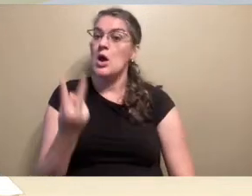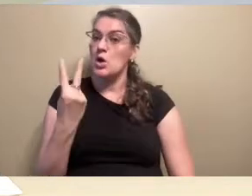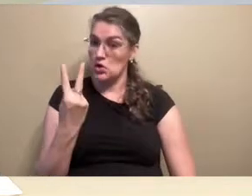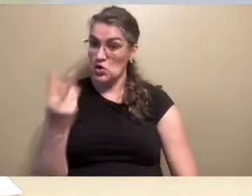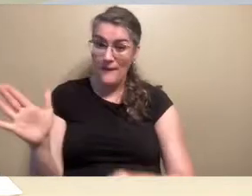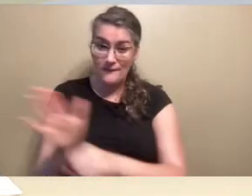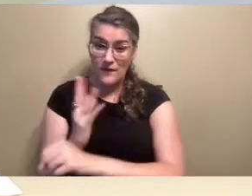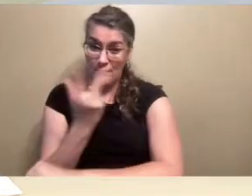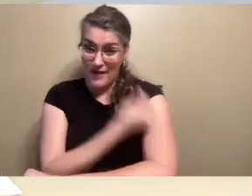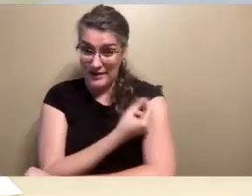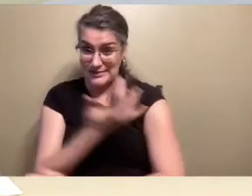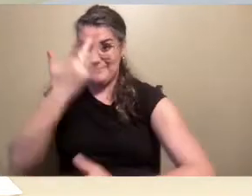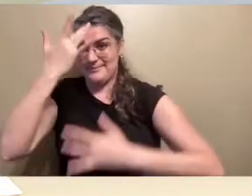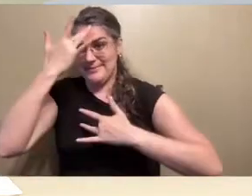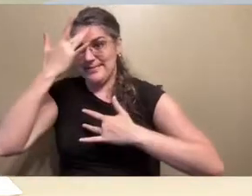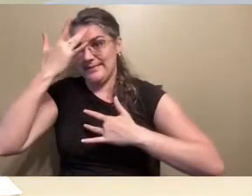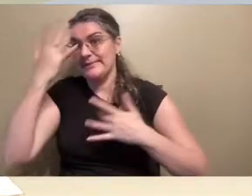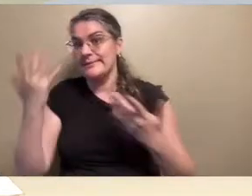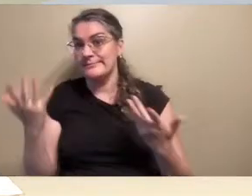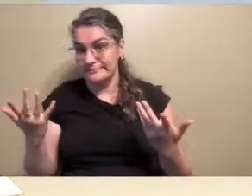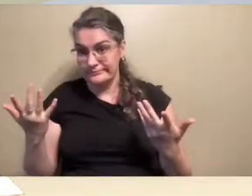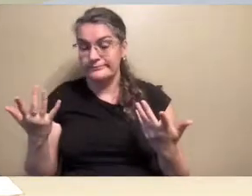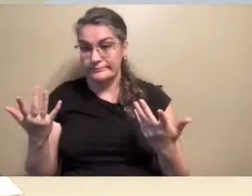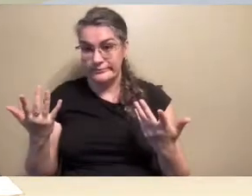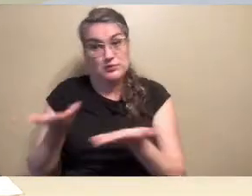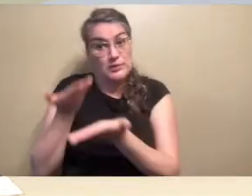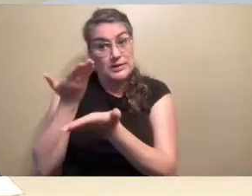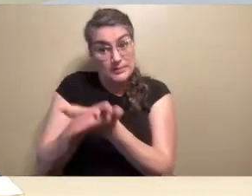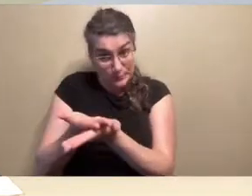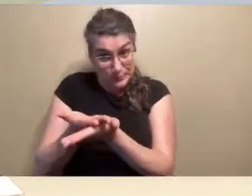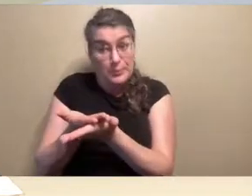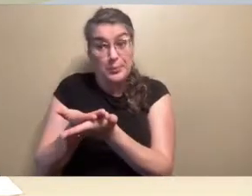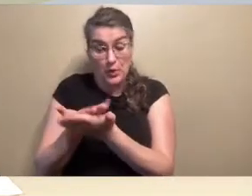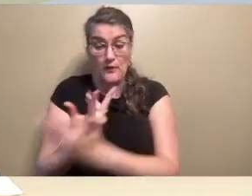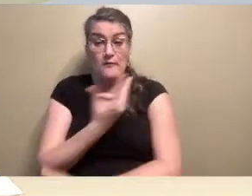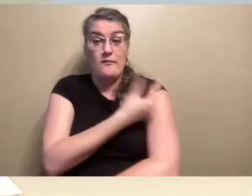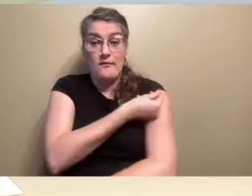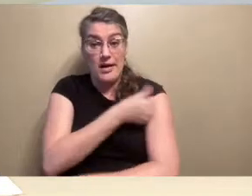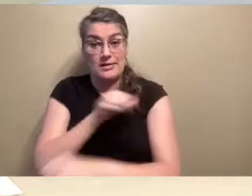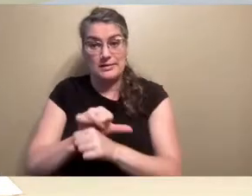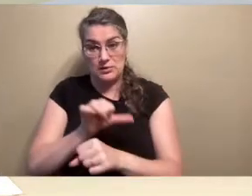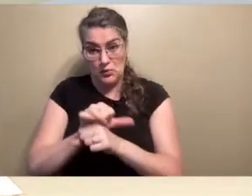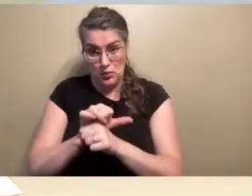I think that's fairly clear that there haven't been many people who have been vaccinated